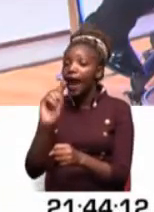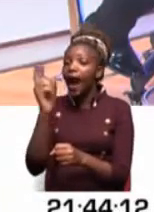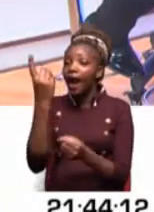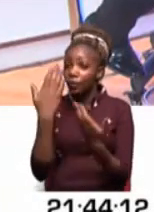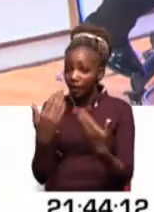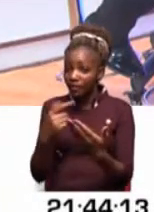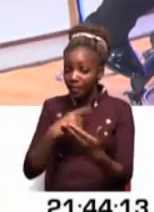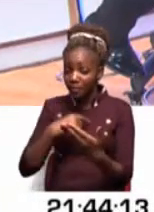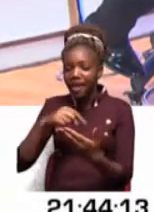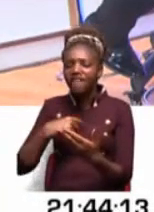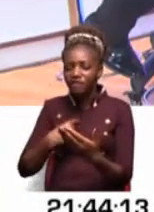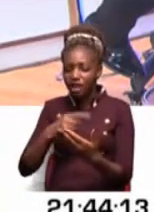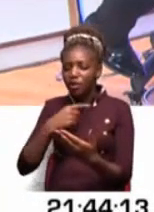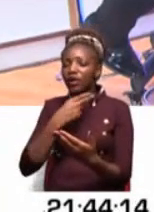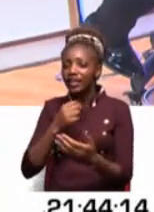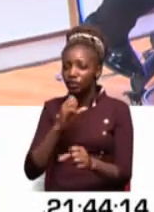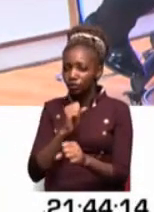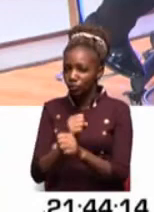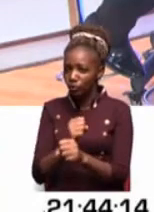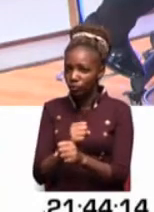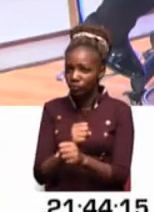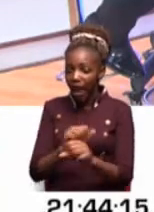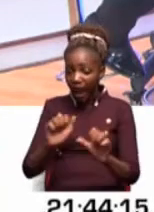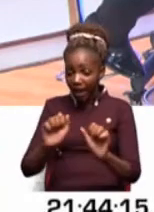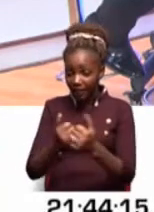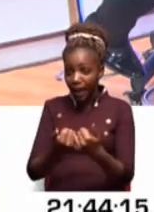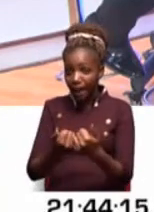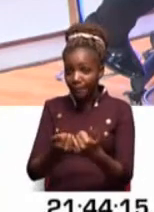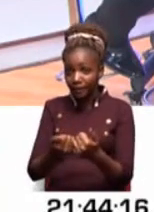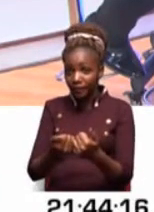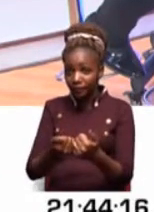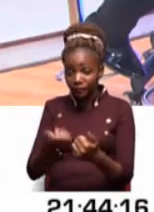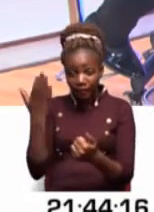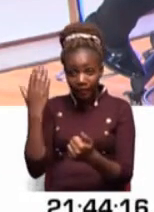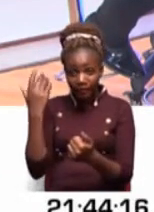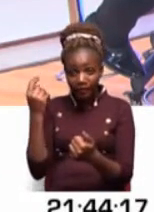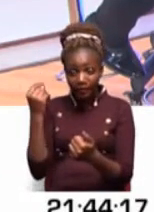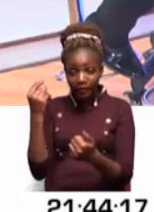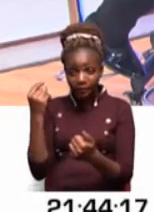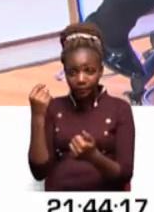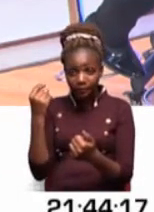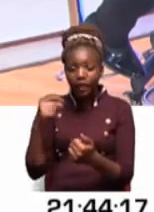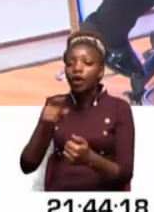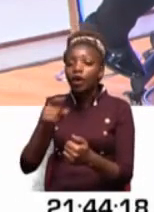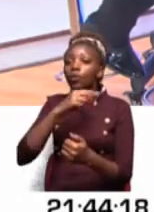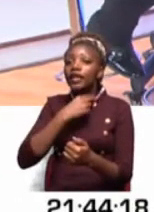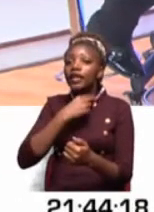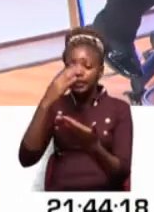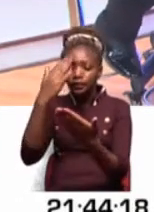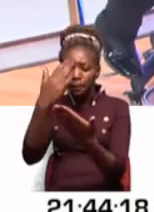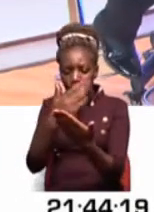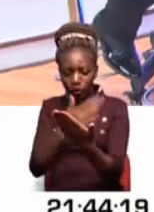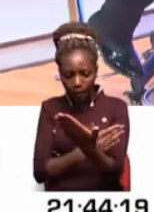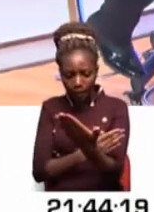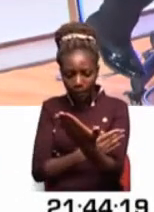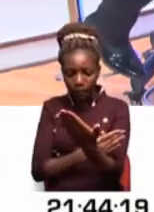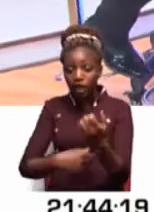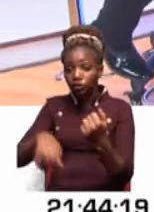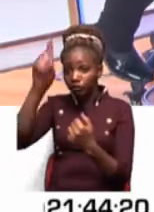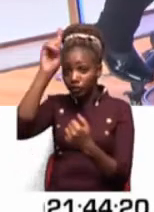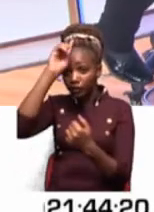we need to do, I saw it, it was done a little bit a while ago, is take programs to the ground deliberately to empower